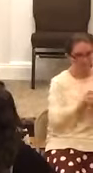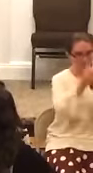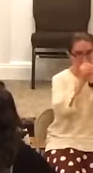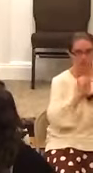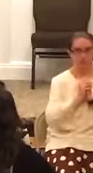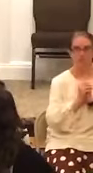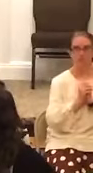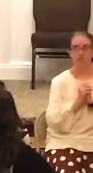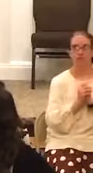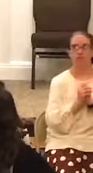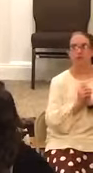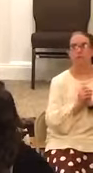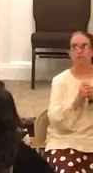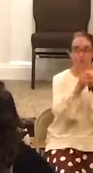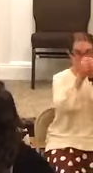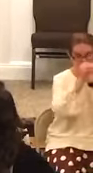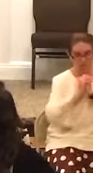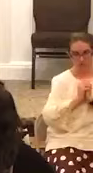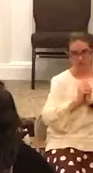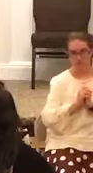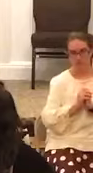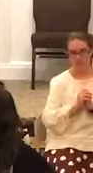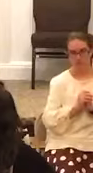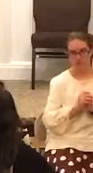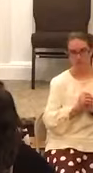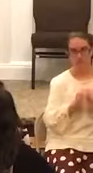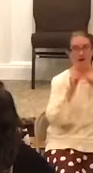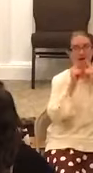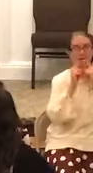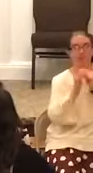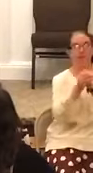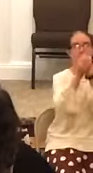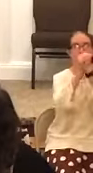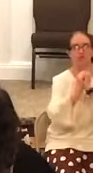vain. Oh, they worship all right. But it's merely just lip worship.